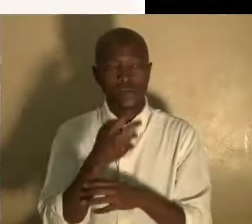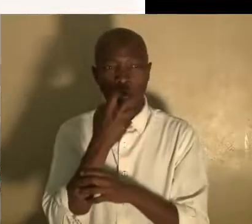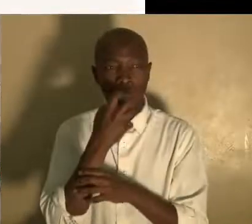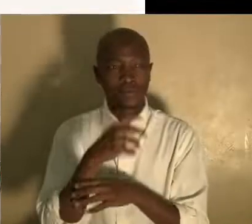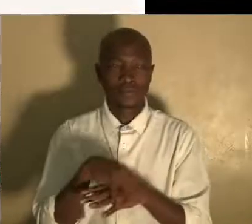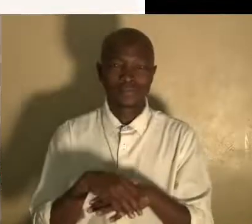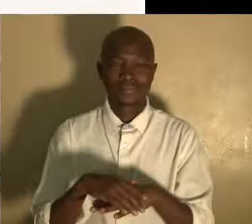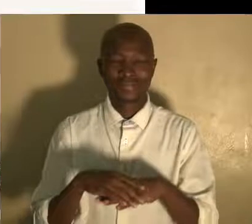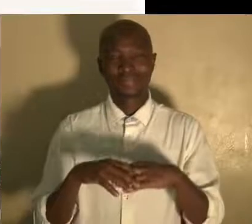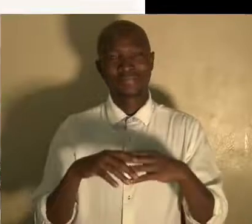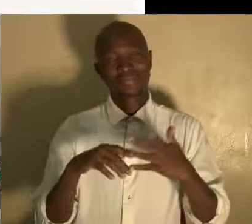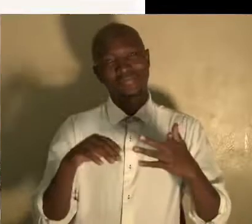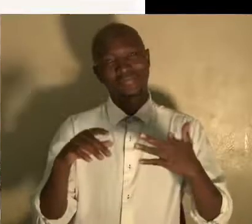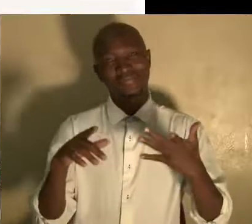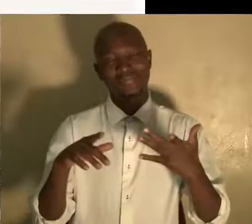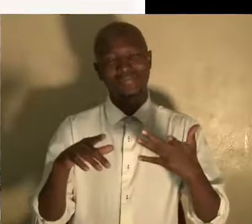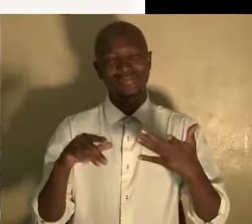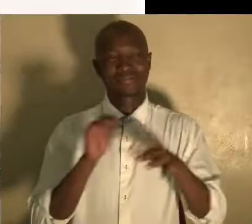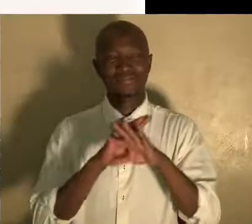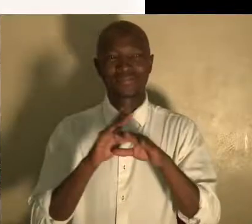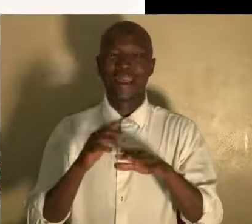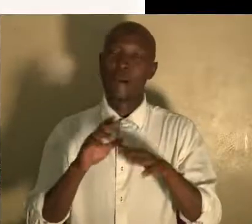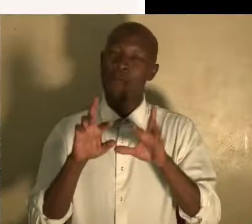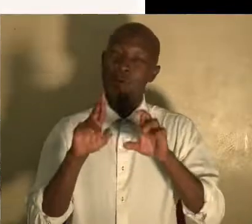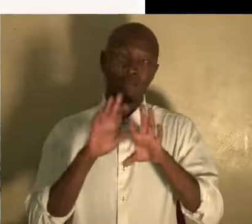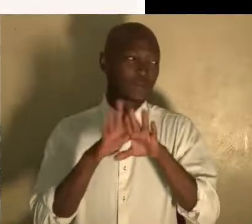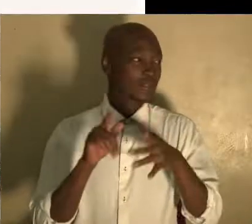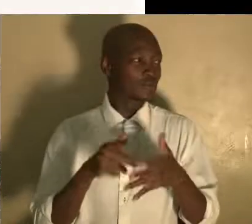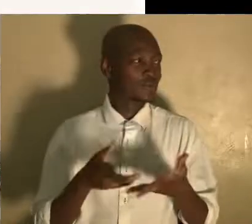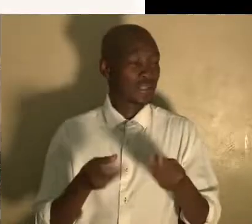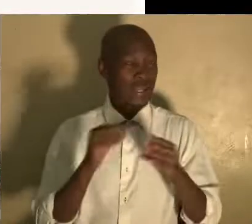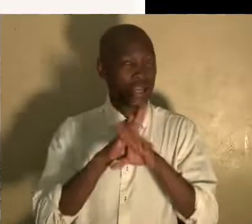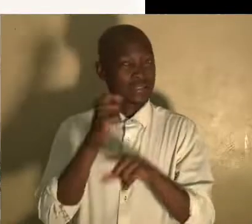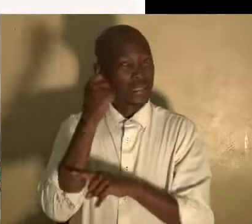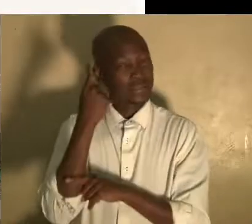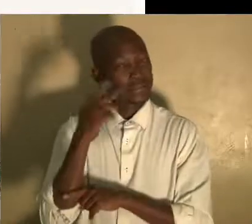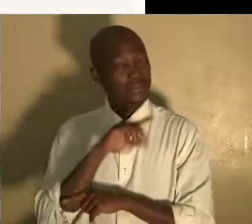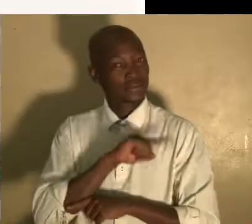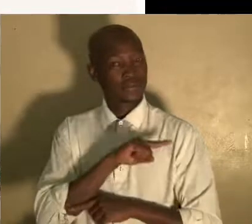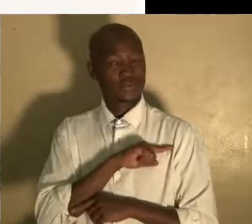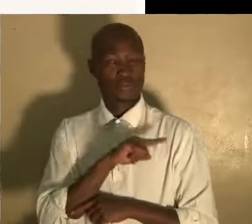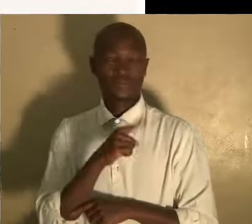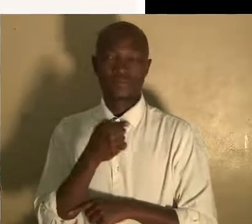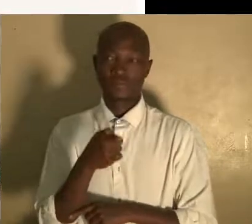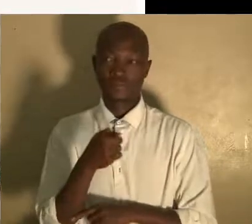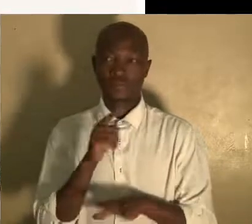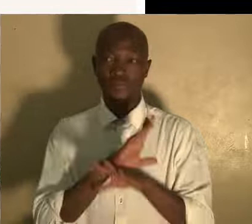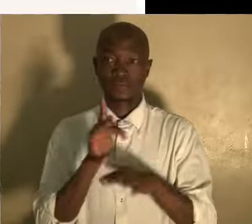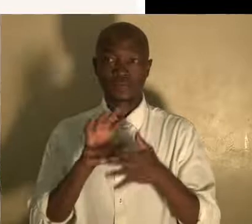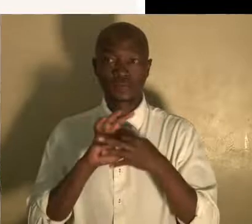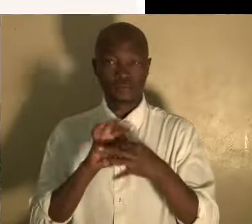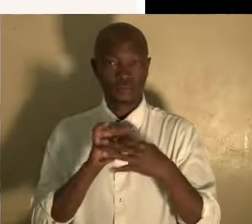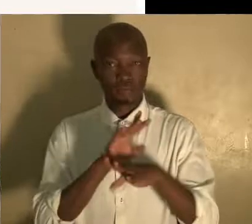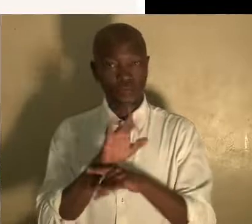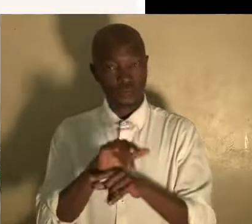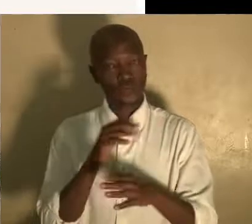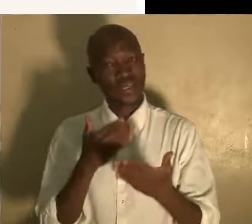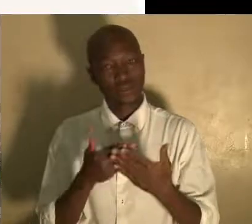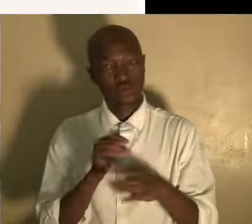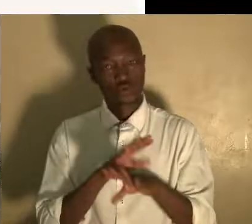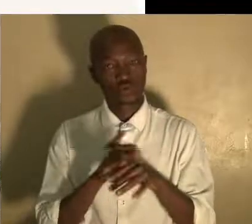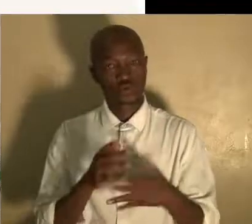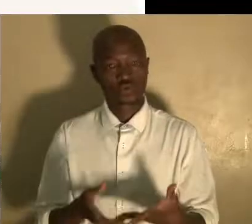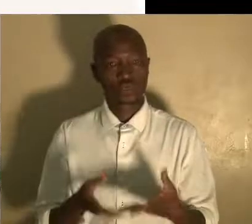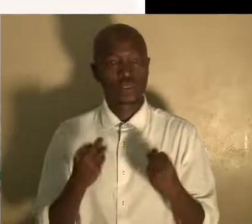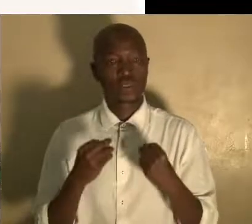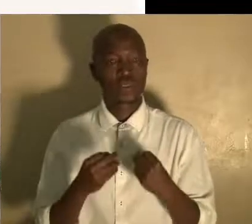tshepa gore we'll be able to get an understanding of what are the amendments that are made to this bill, so that you can be able to